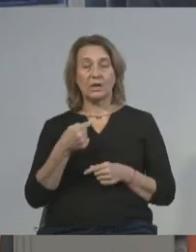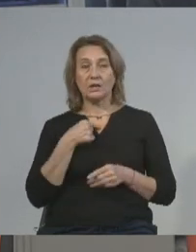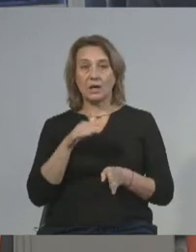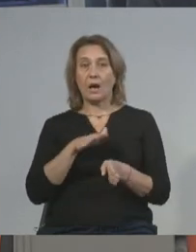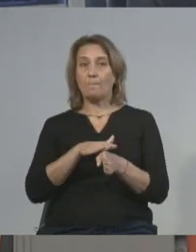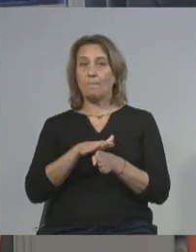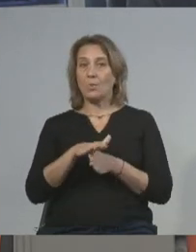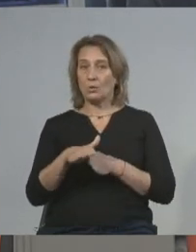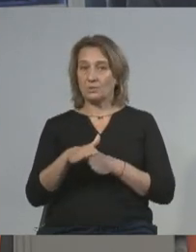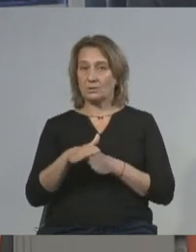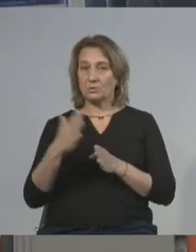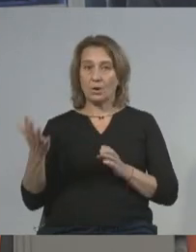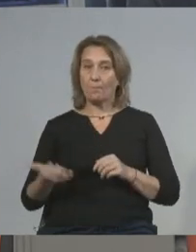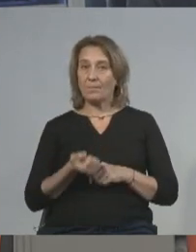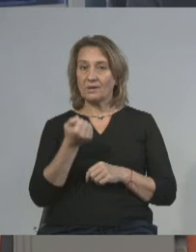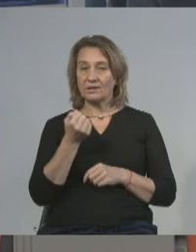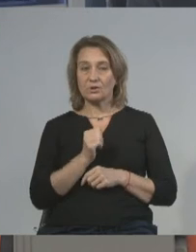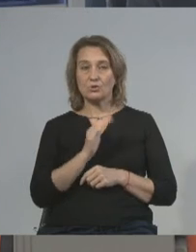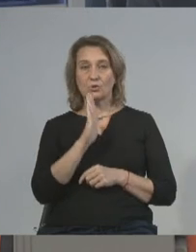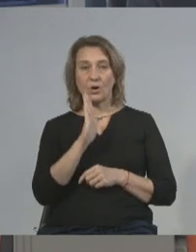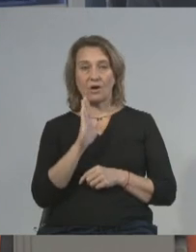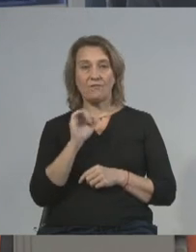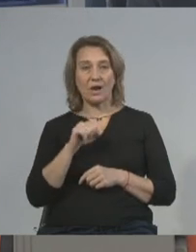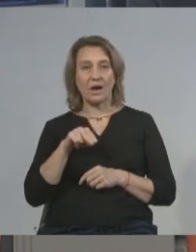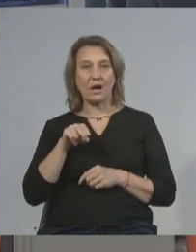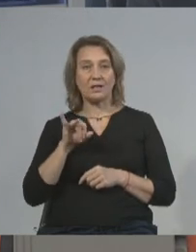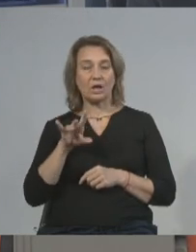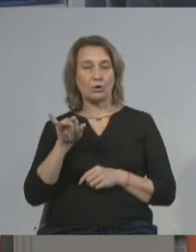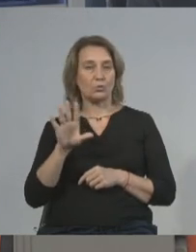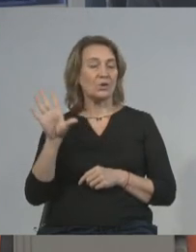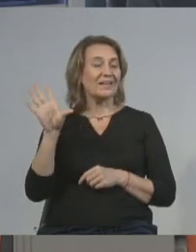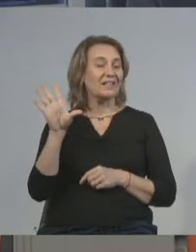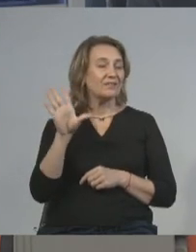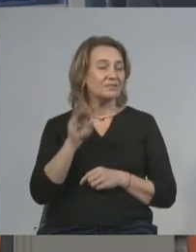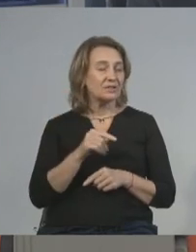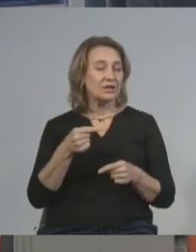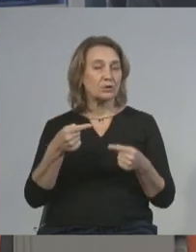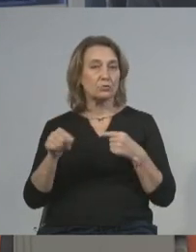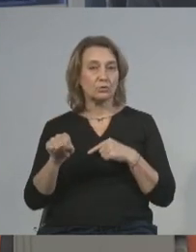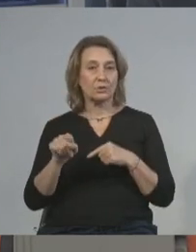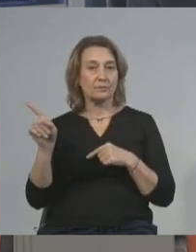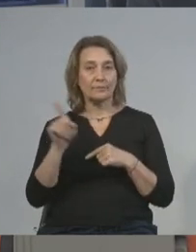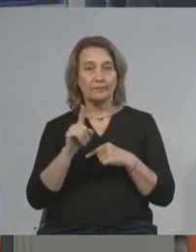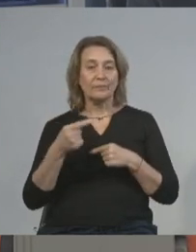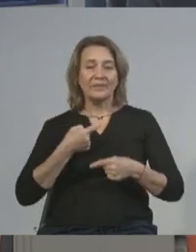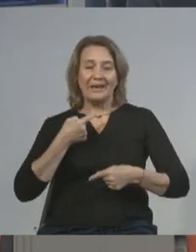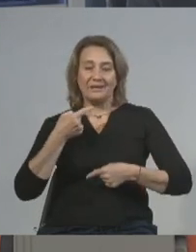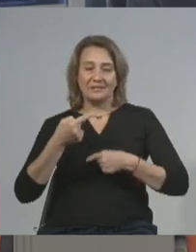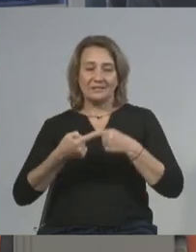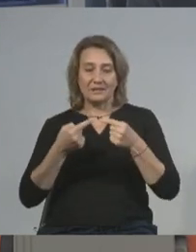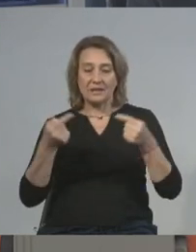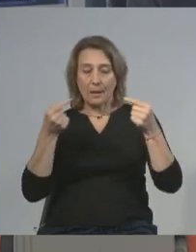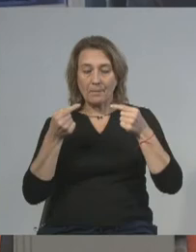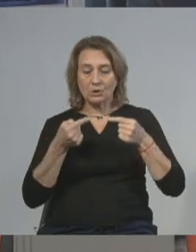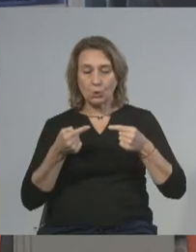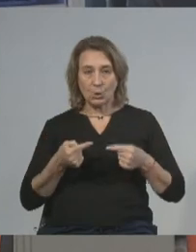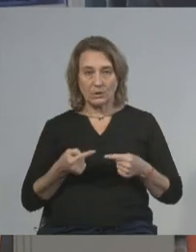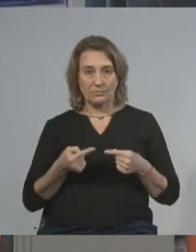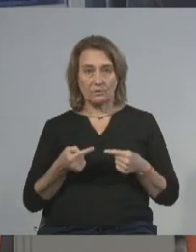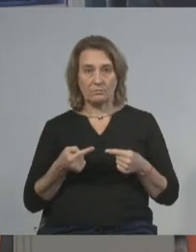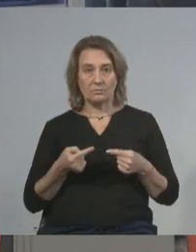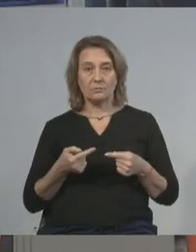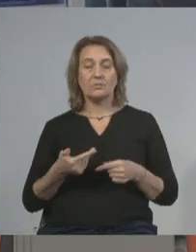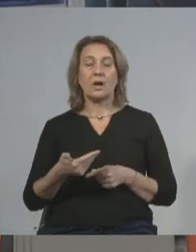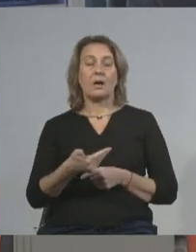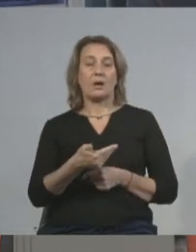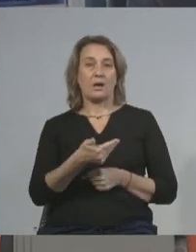development here i completely support valerie and other colleagues who find all the non-traditional